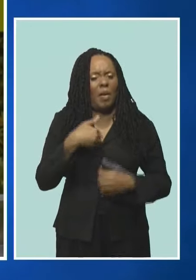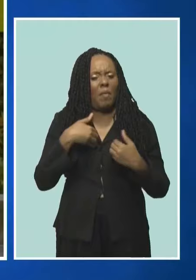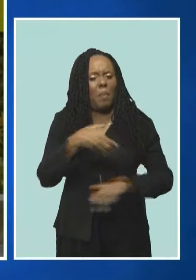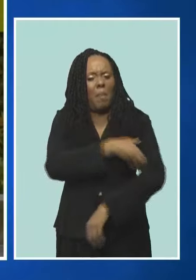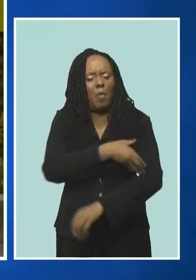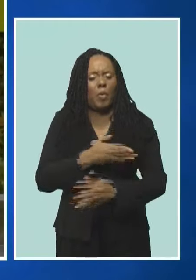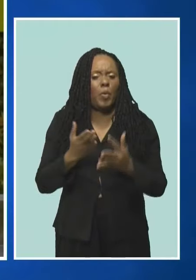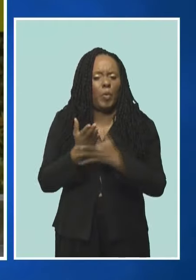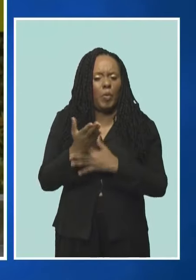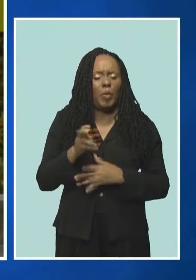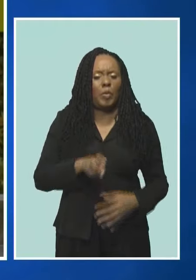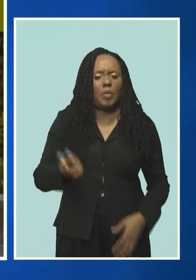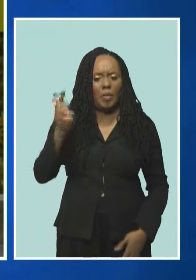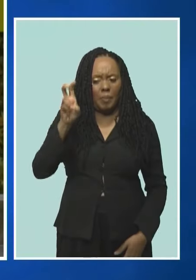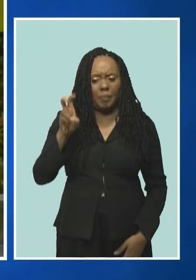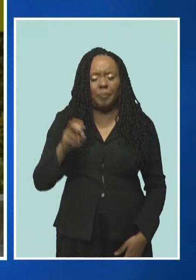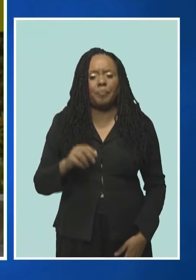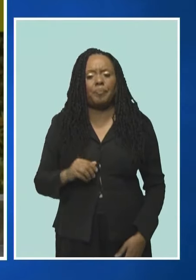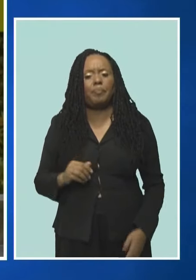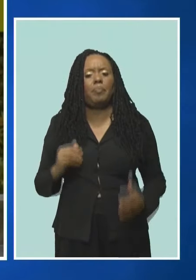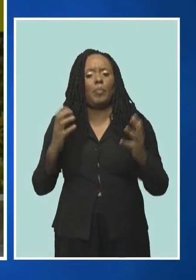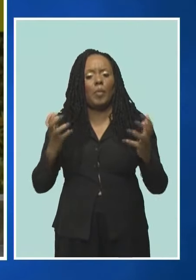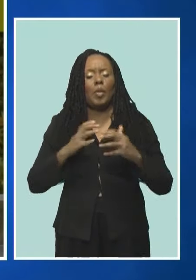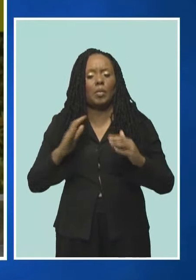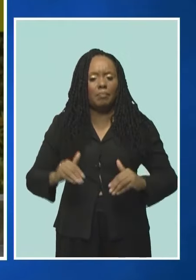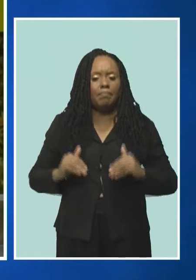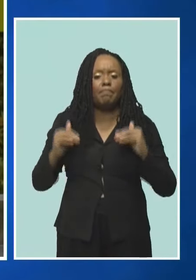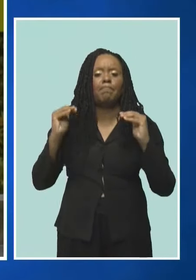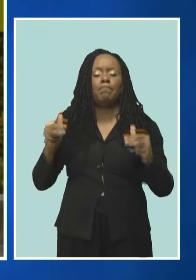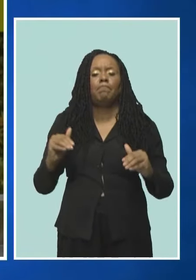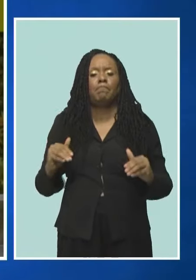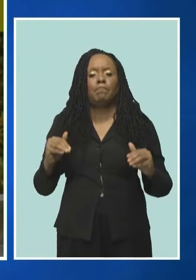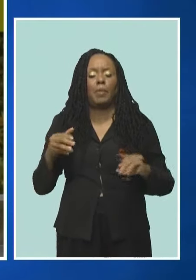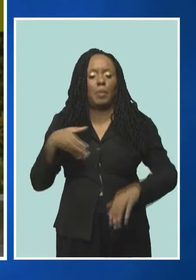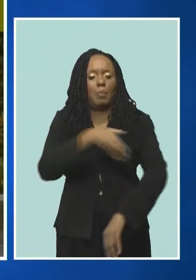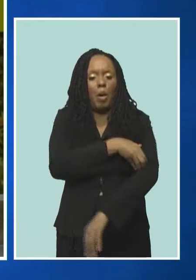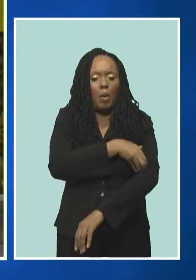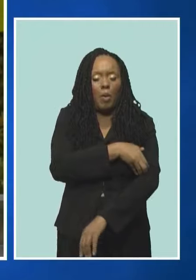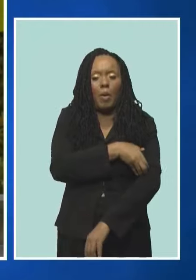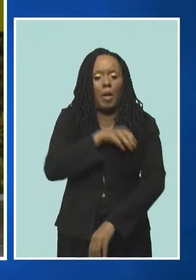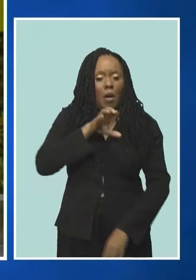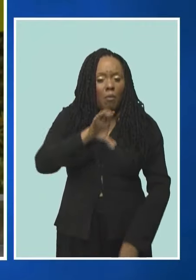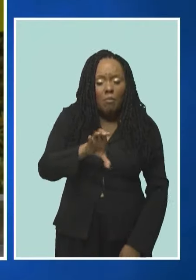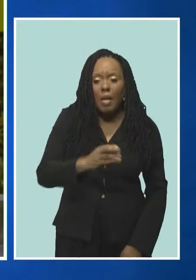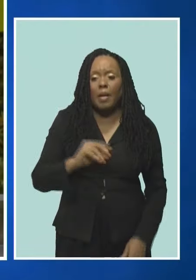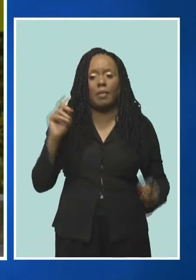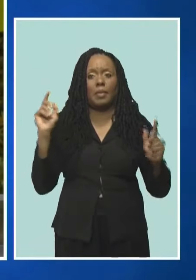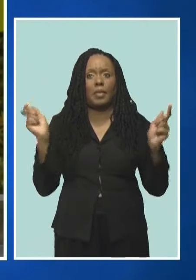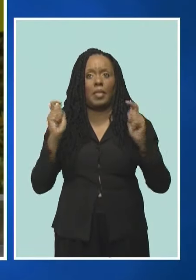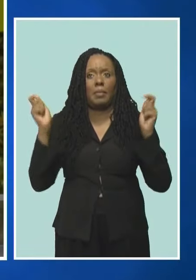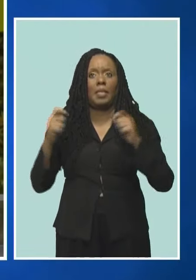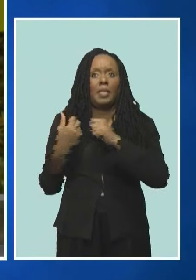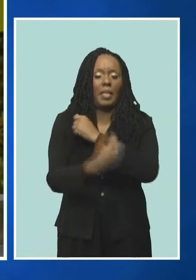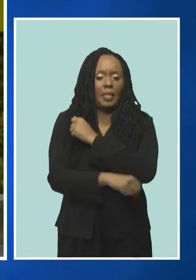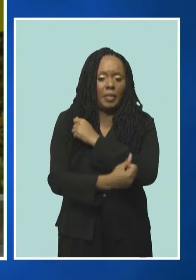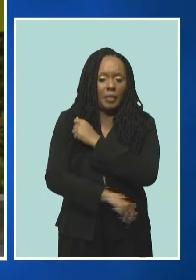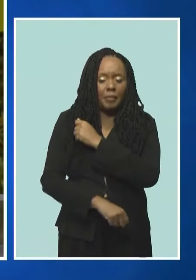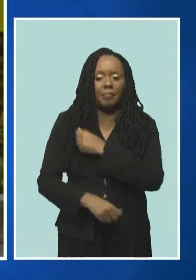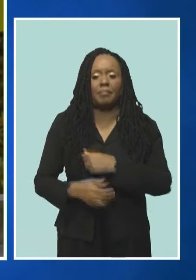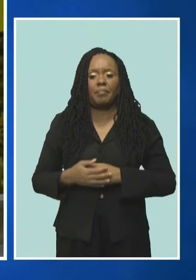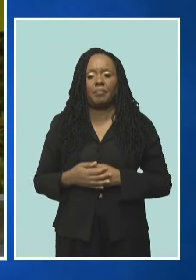commission embodies our commitment to uplift, empower, and celebrate the heart of St. Andrew. St. Andrew is